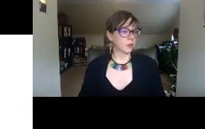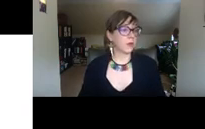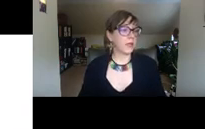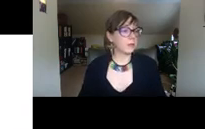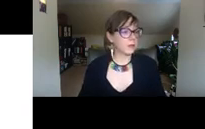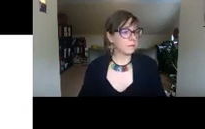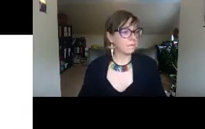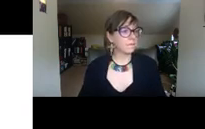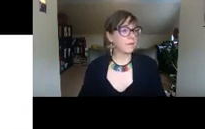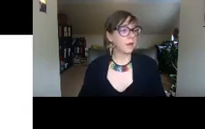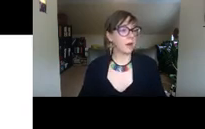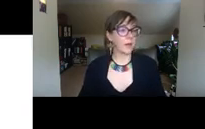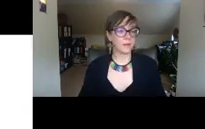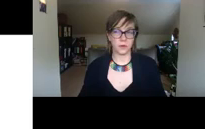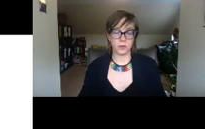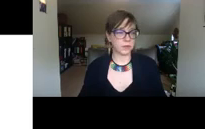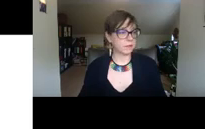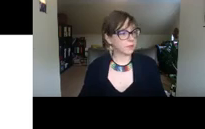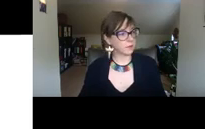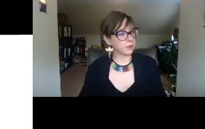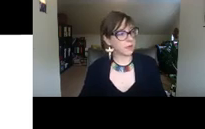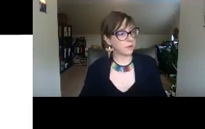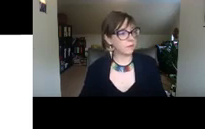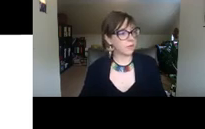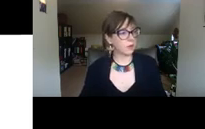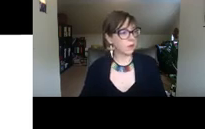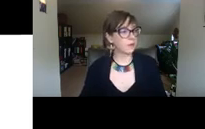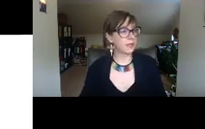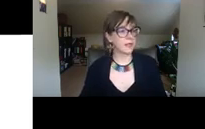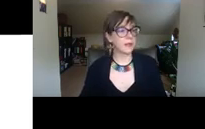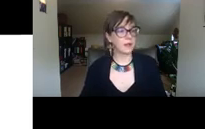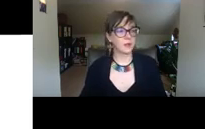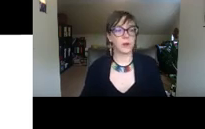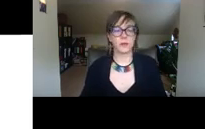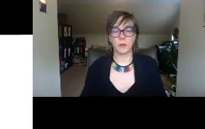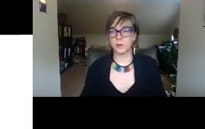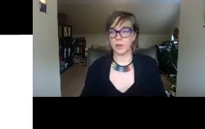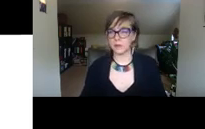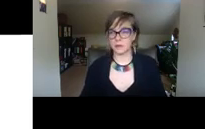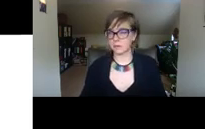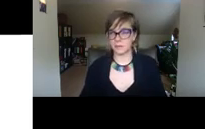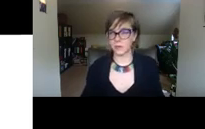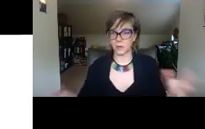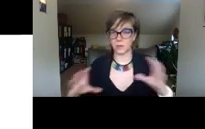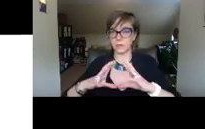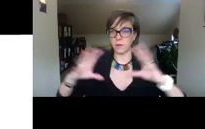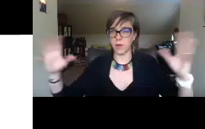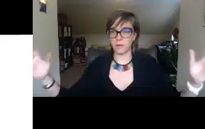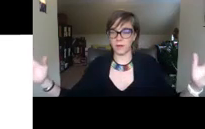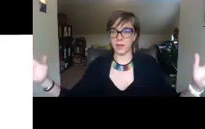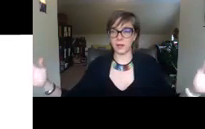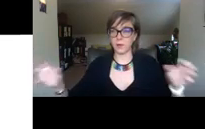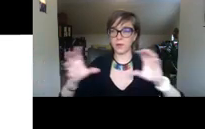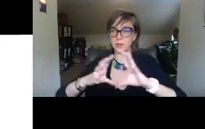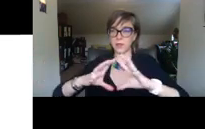It looks pretty even. At first, it's between 15 and 23%. So we've got